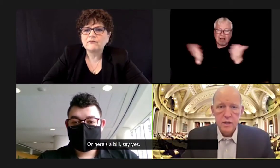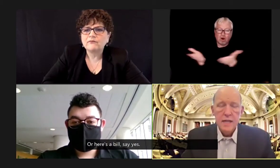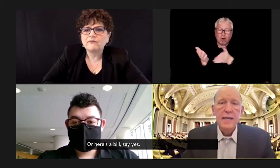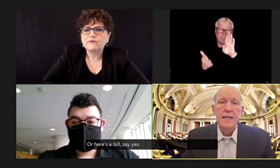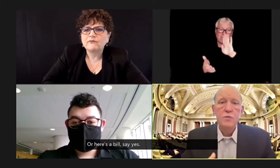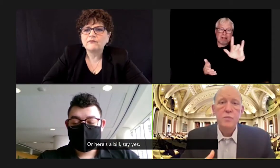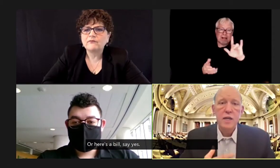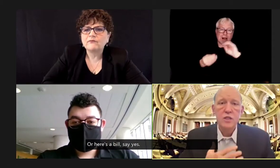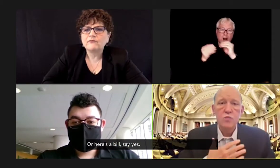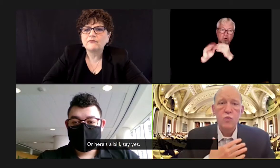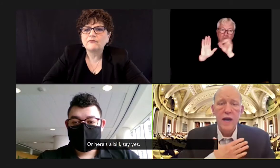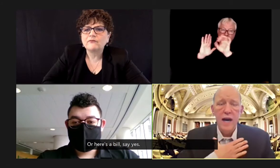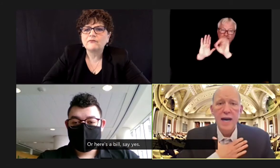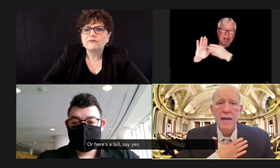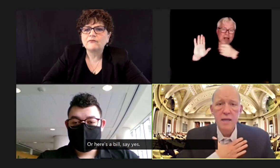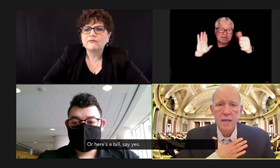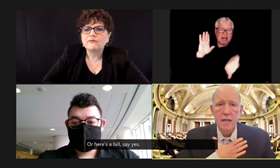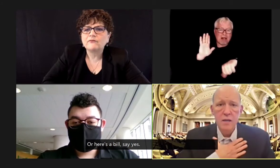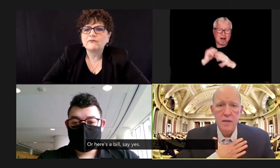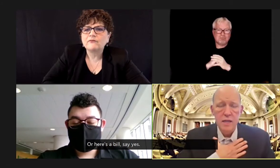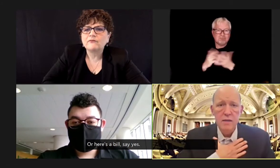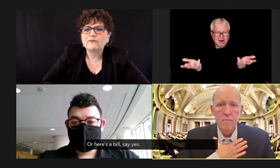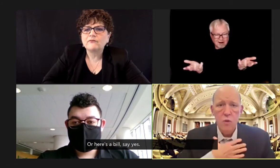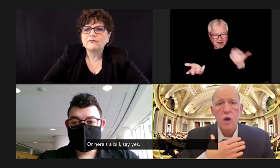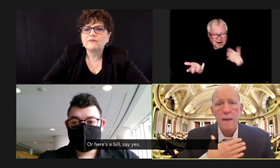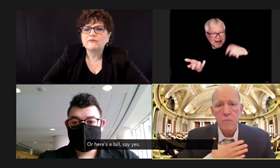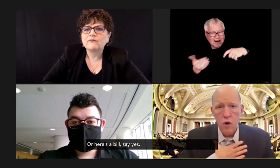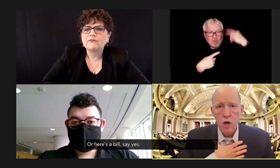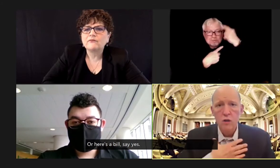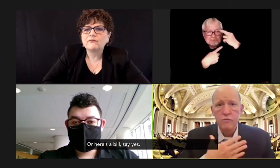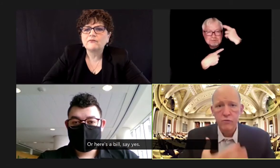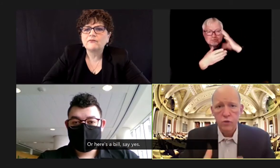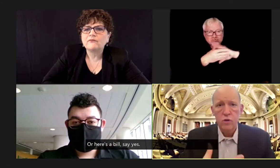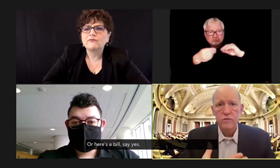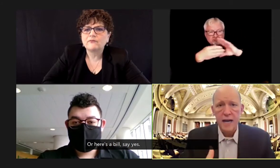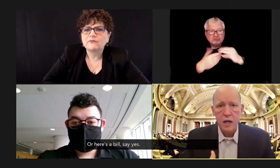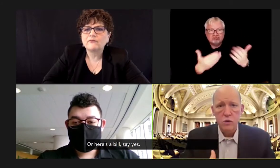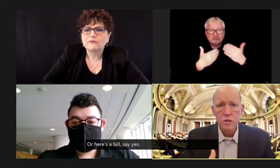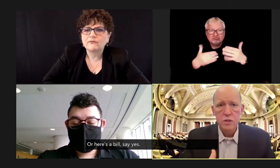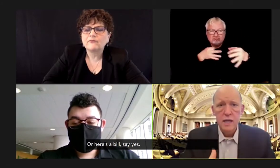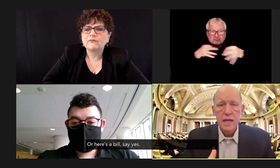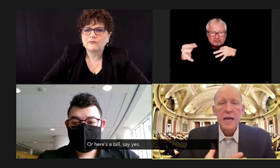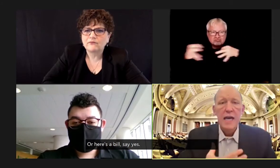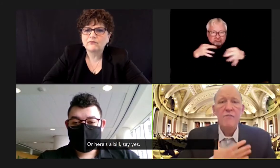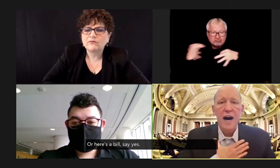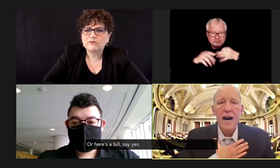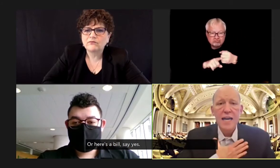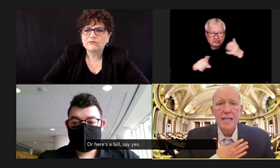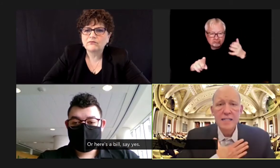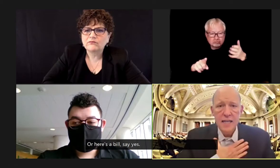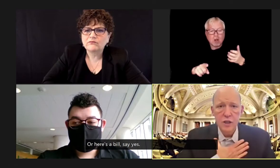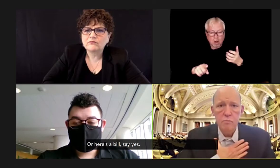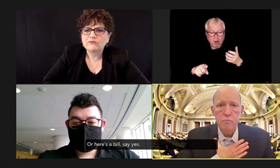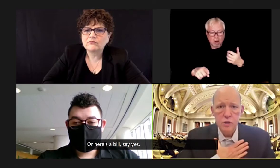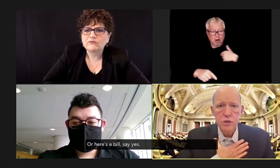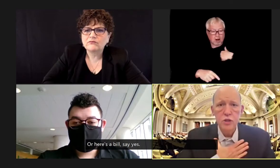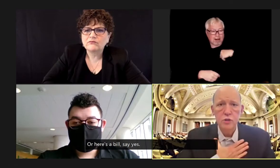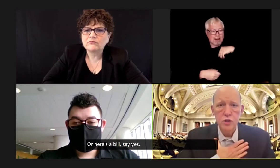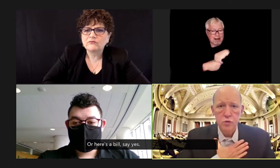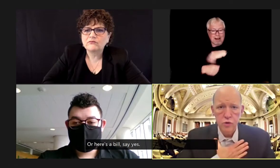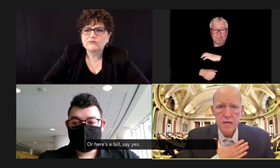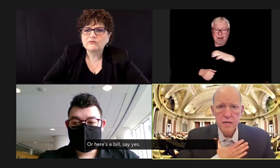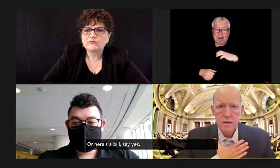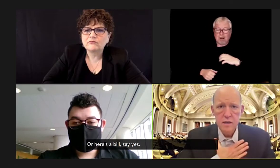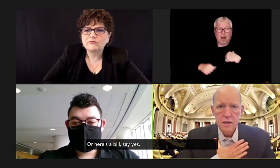important is because when I'm in a committee or I'm on the floor of the House, if I can tell a